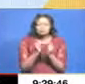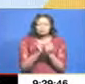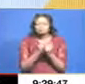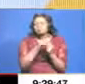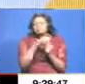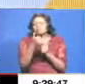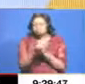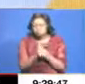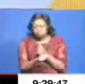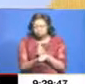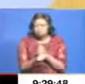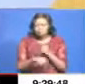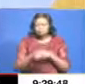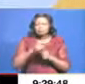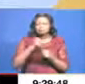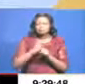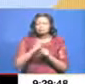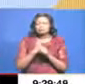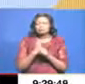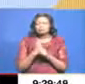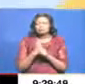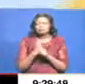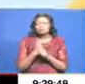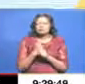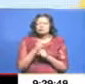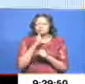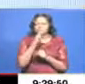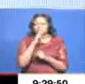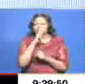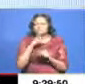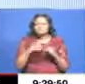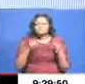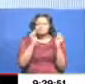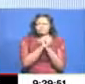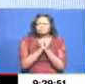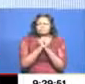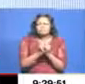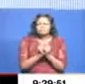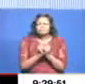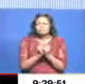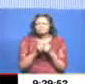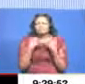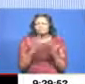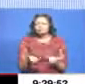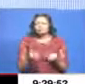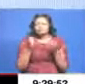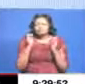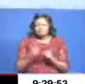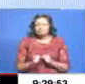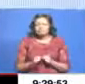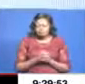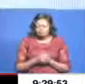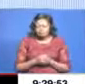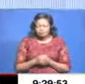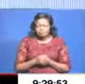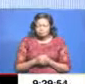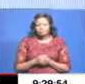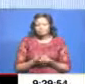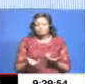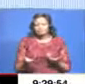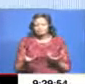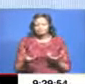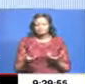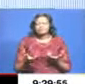actors, by working not in silos but together, how we can accelerate, perhaps cut through the 60